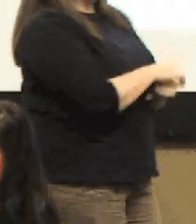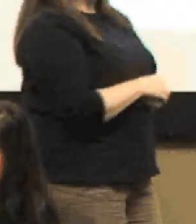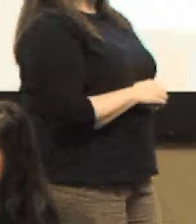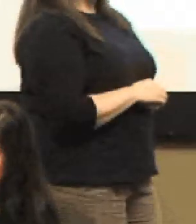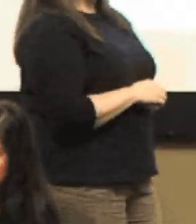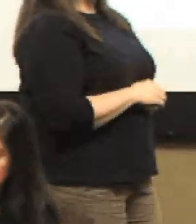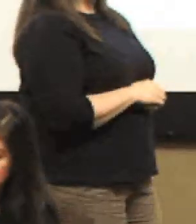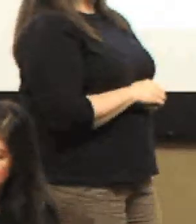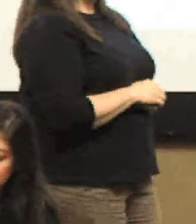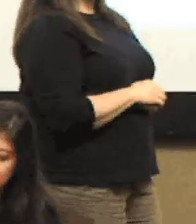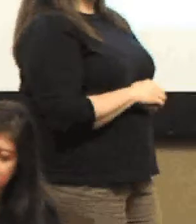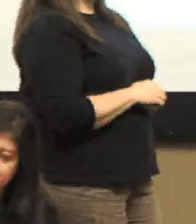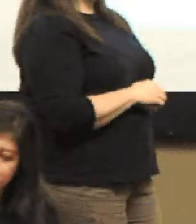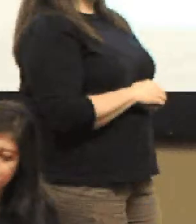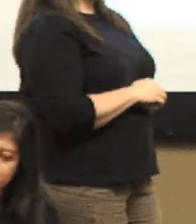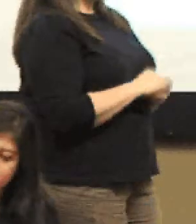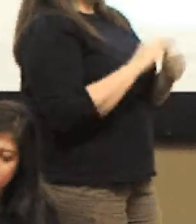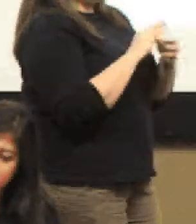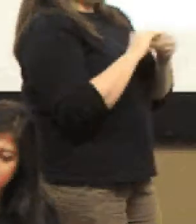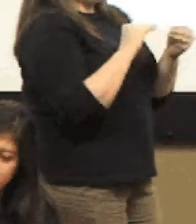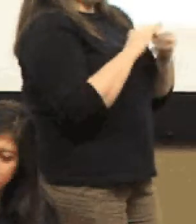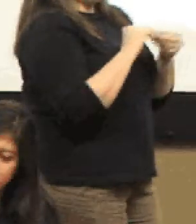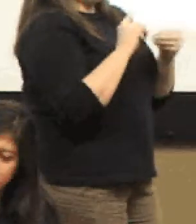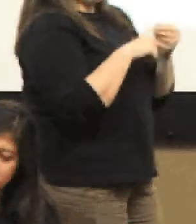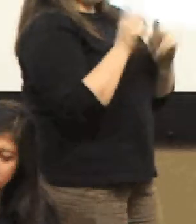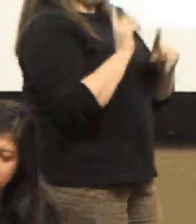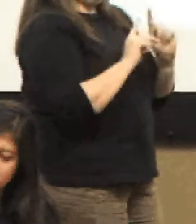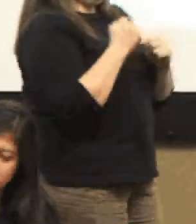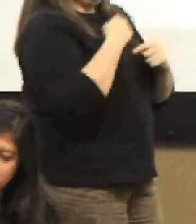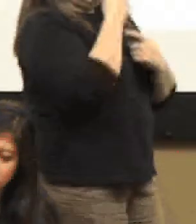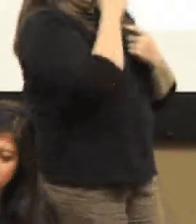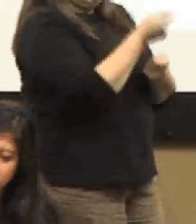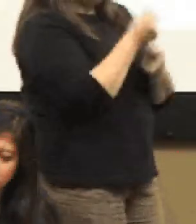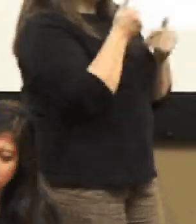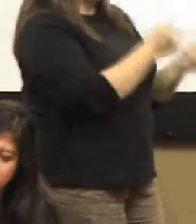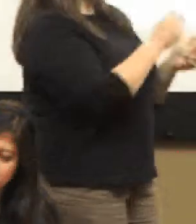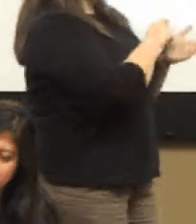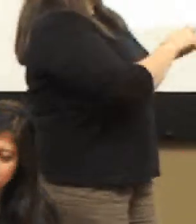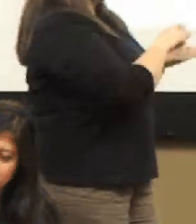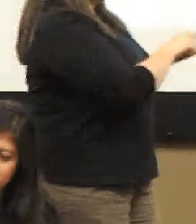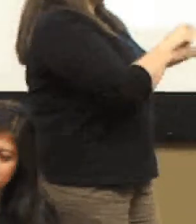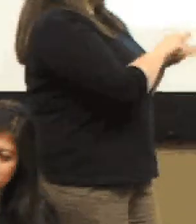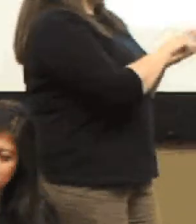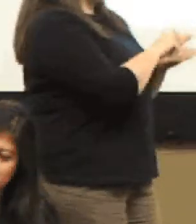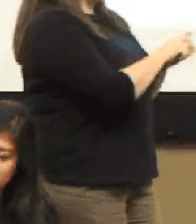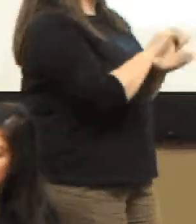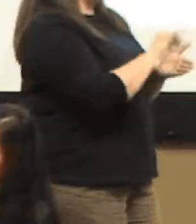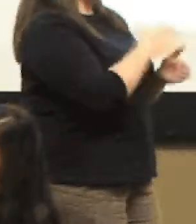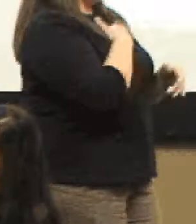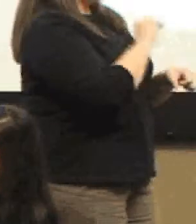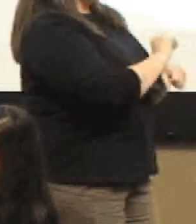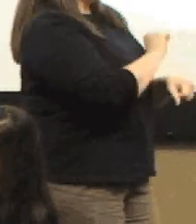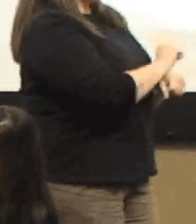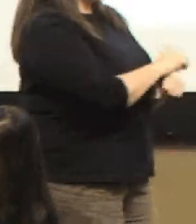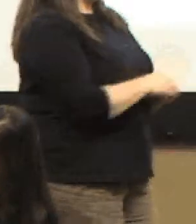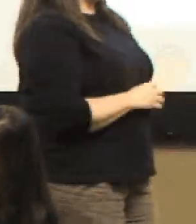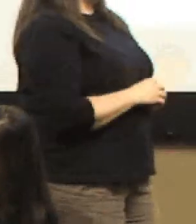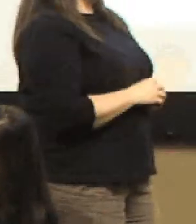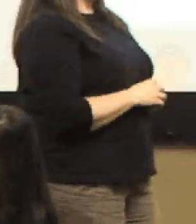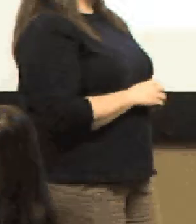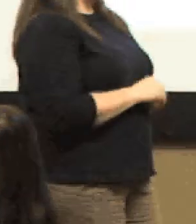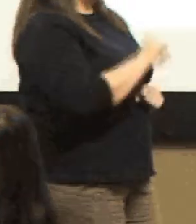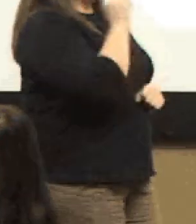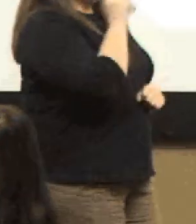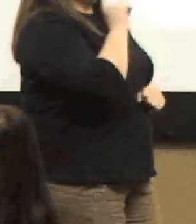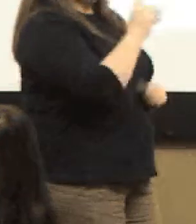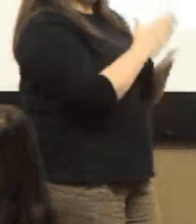interesting stories about people, and then I write them. That's my entire job. That's not really,